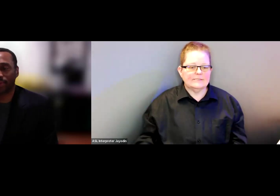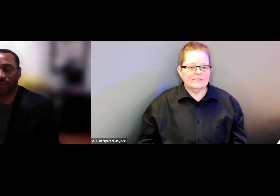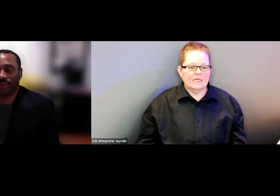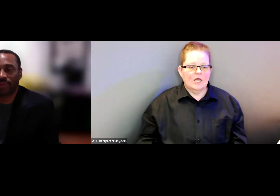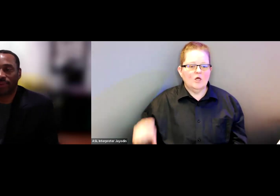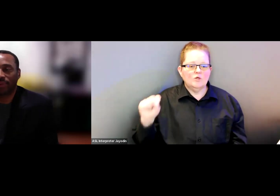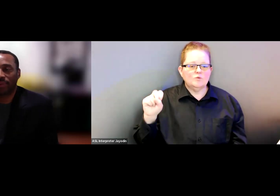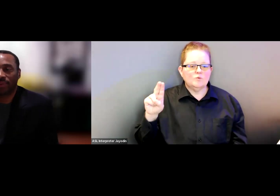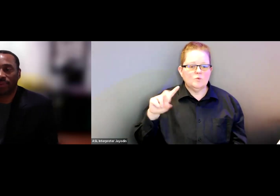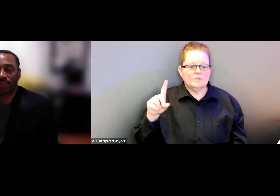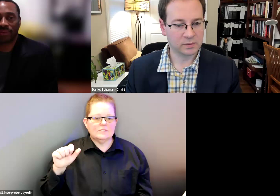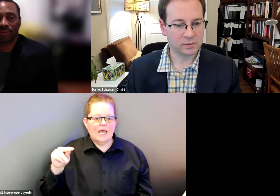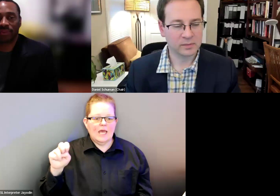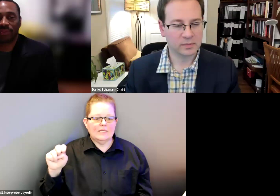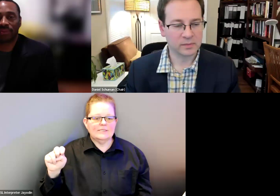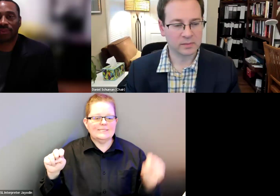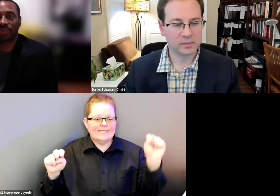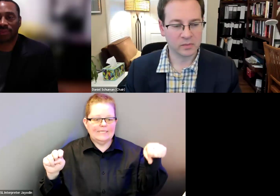Suzanne? Yes.